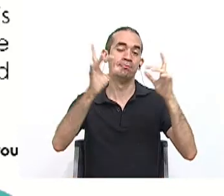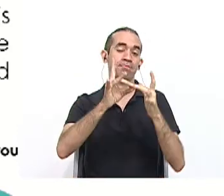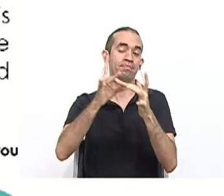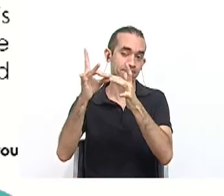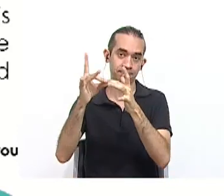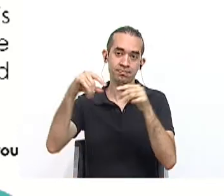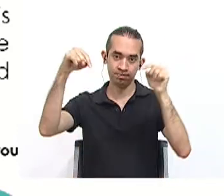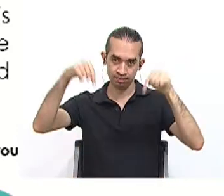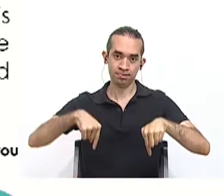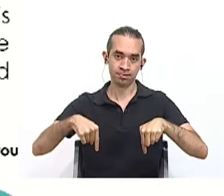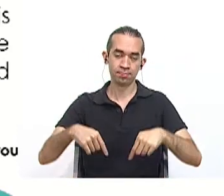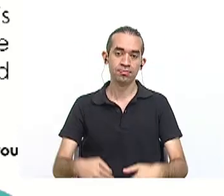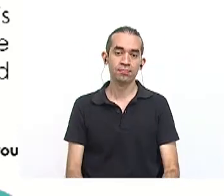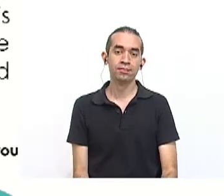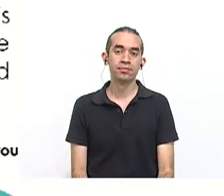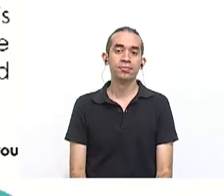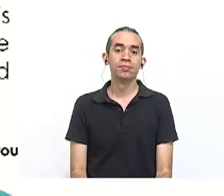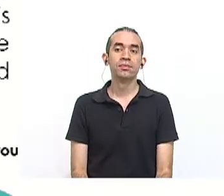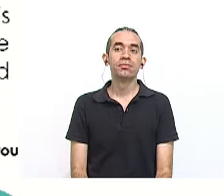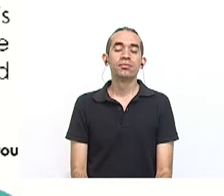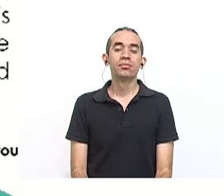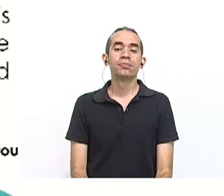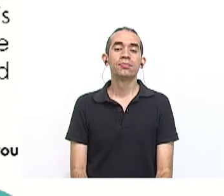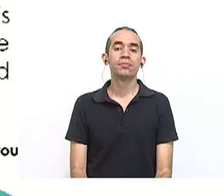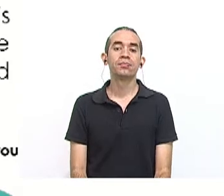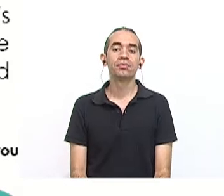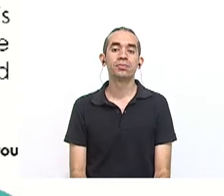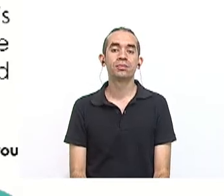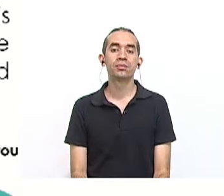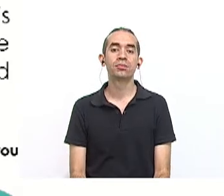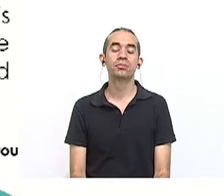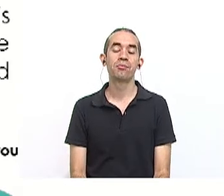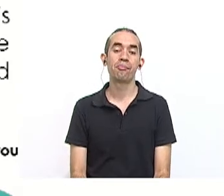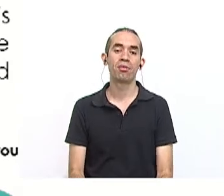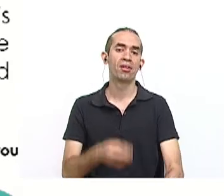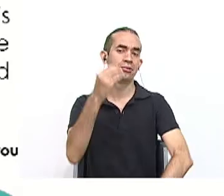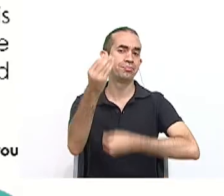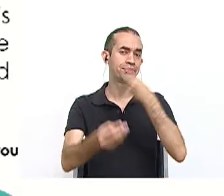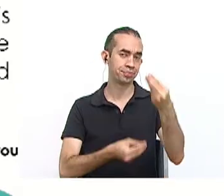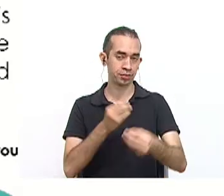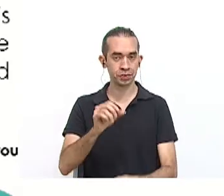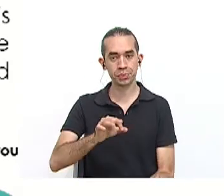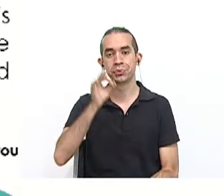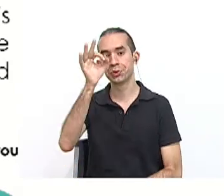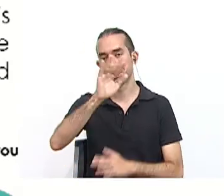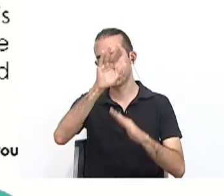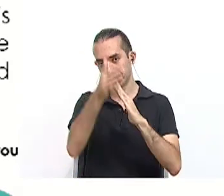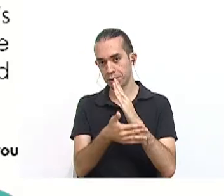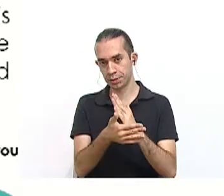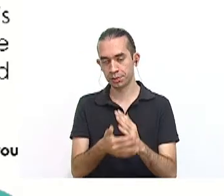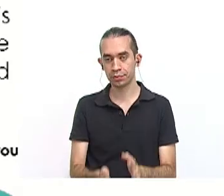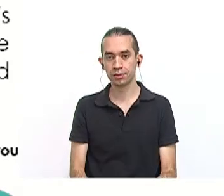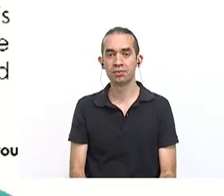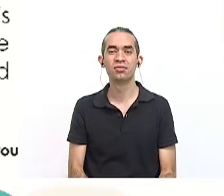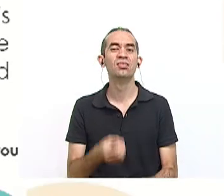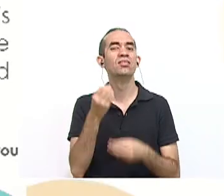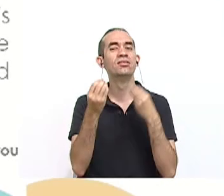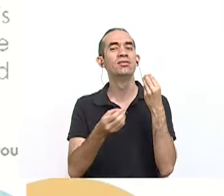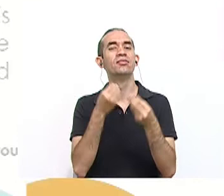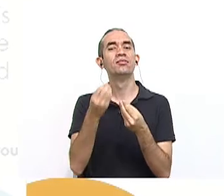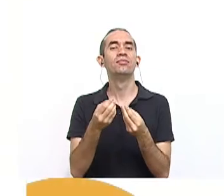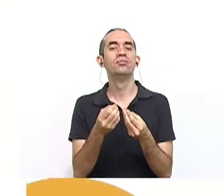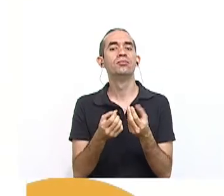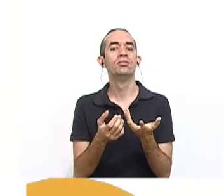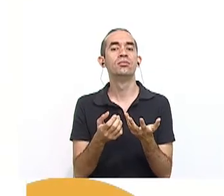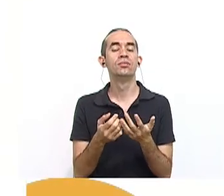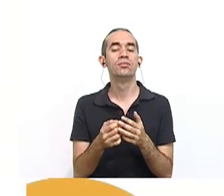us today. Okay, now we're going to go into the next part of the reading, which is basically looking